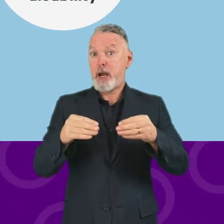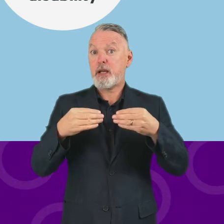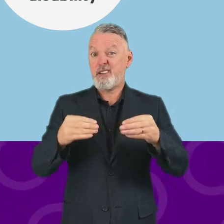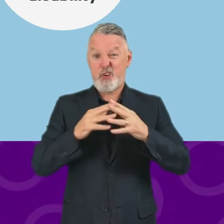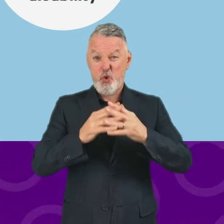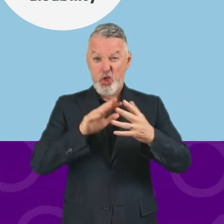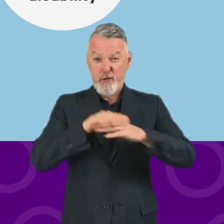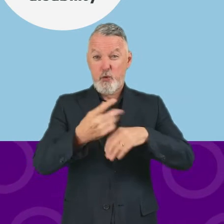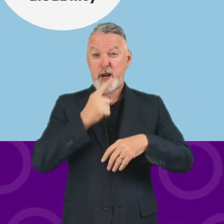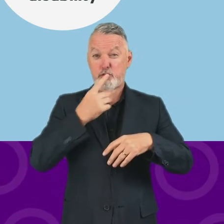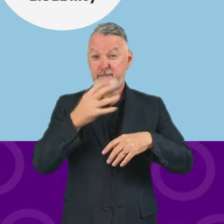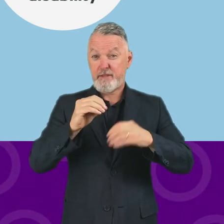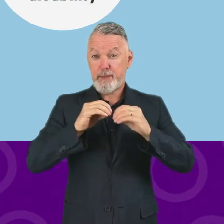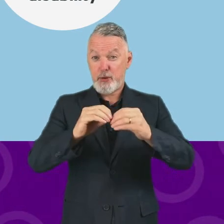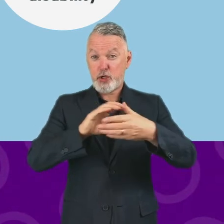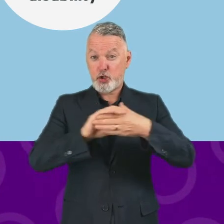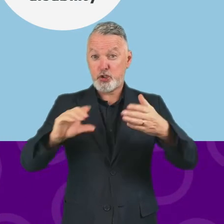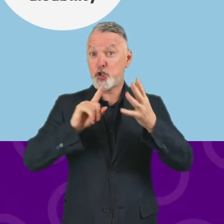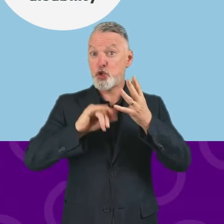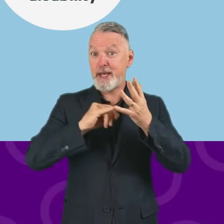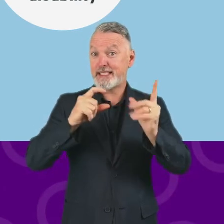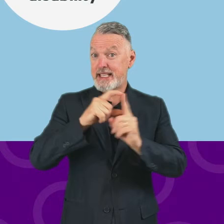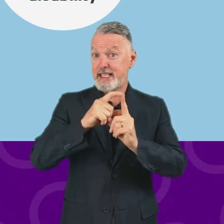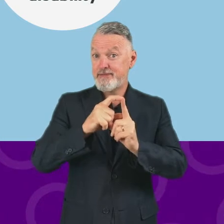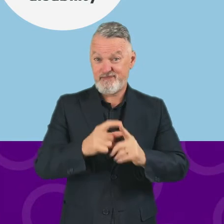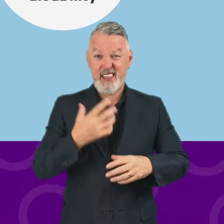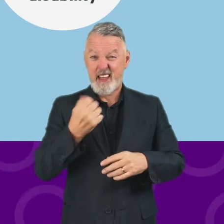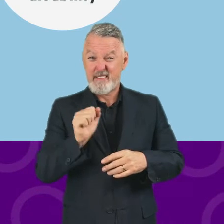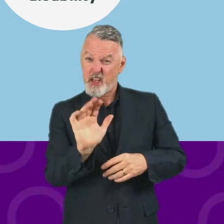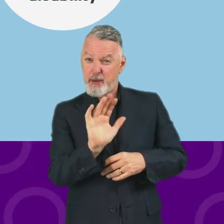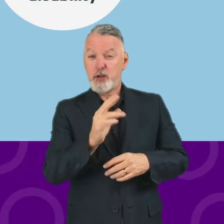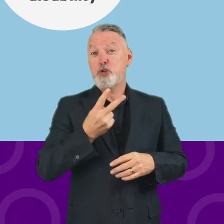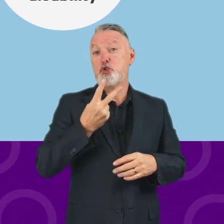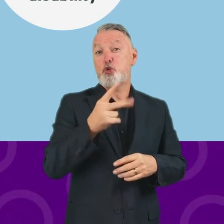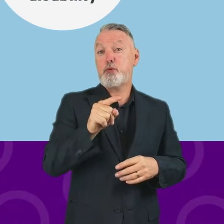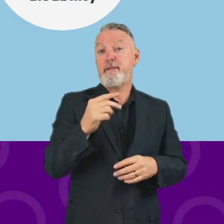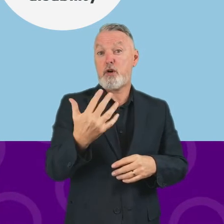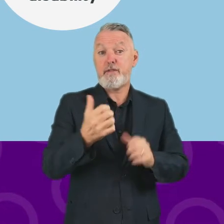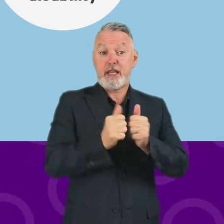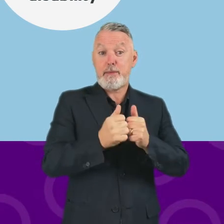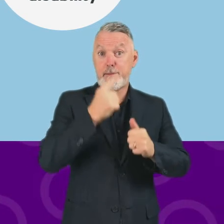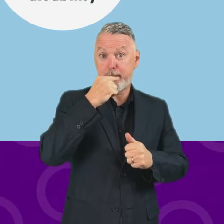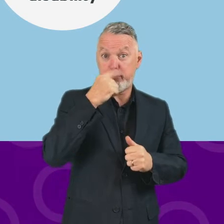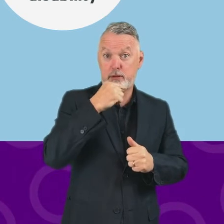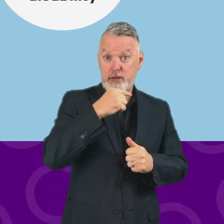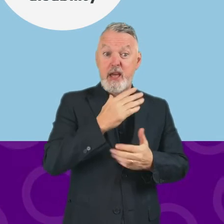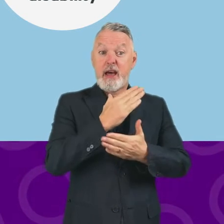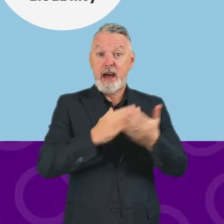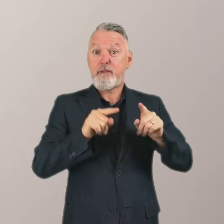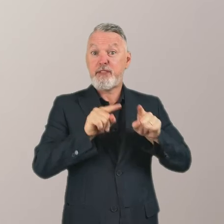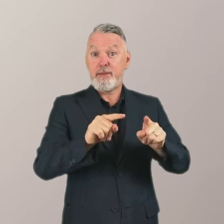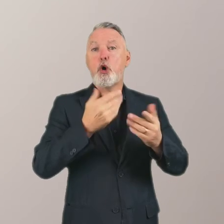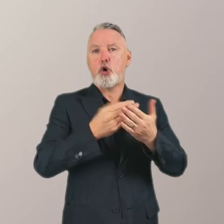worth more than $150 billion, which is made up of an estimated 2.5 billion gamers, around half of which game on